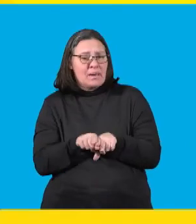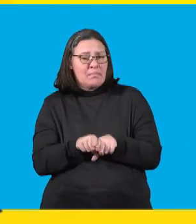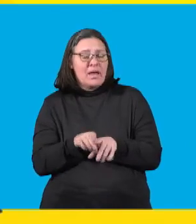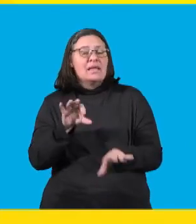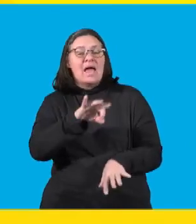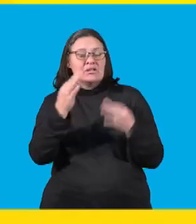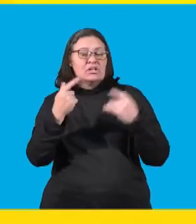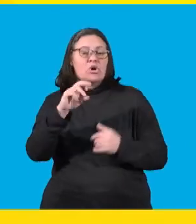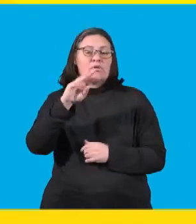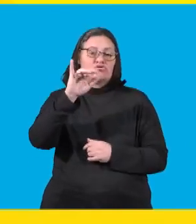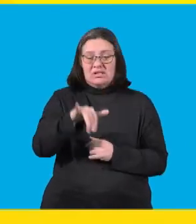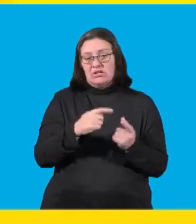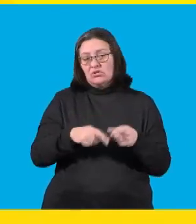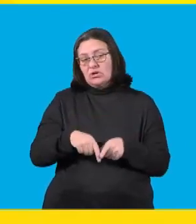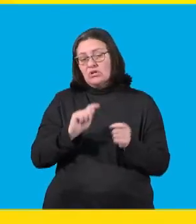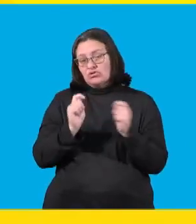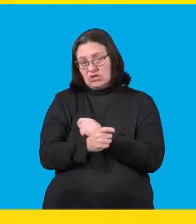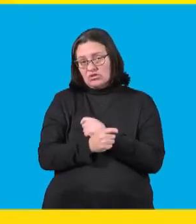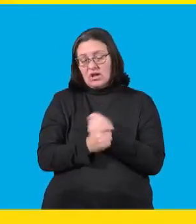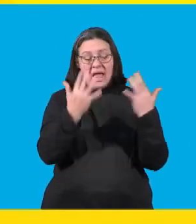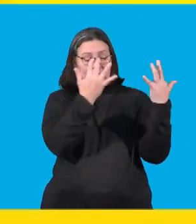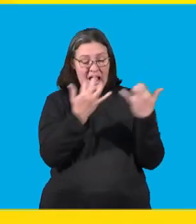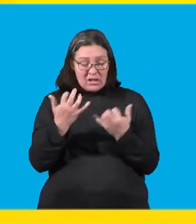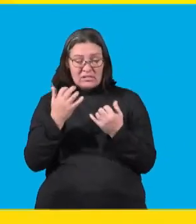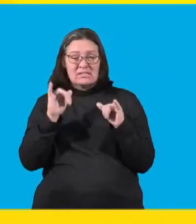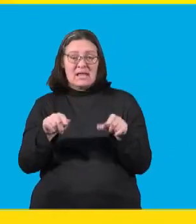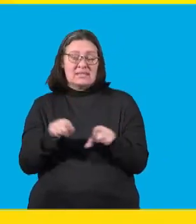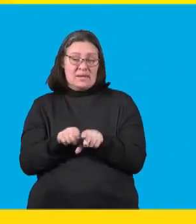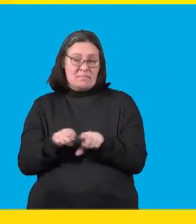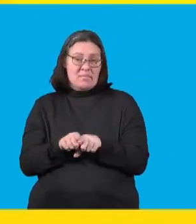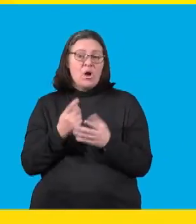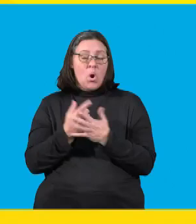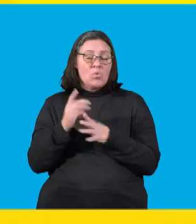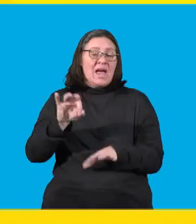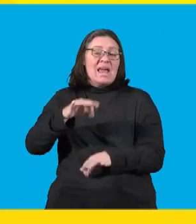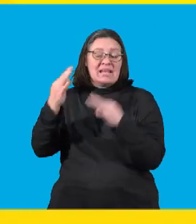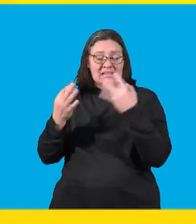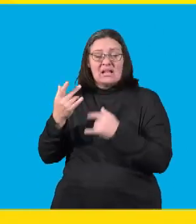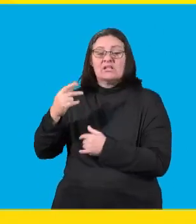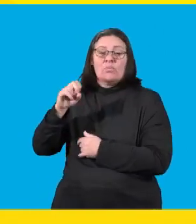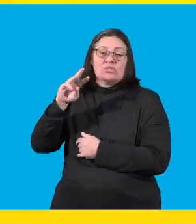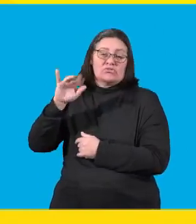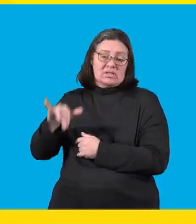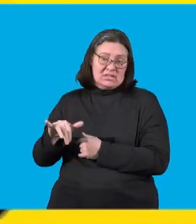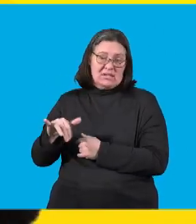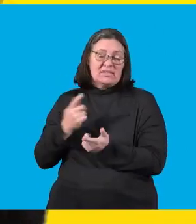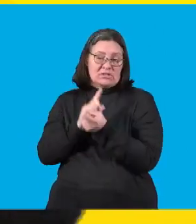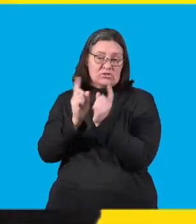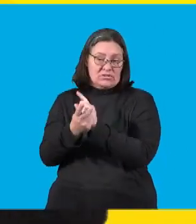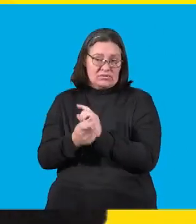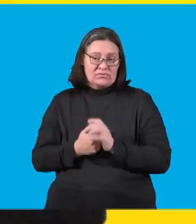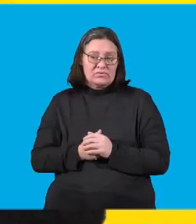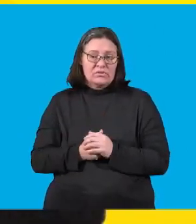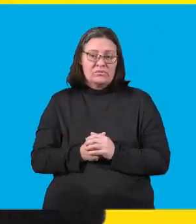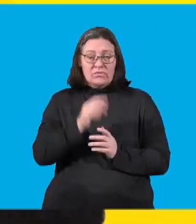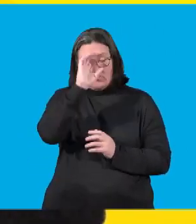done. It's just the analytical geometry that changes. So the calculus stays the same. It's only the analytical geometry concept that